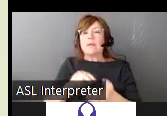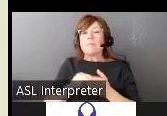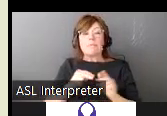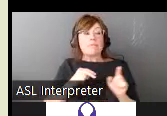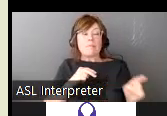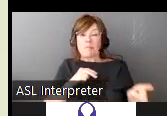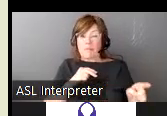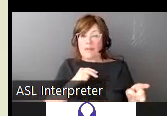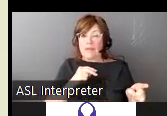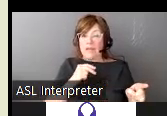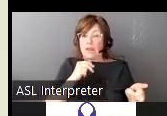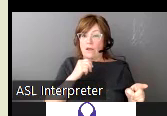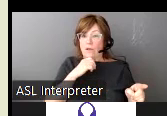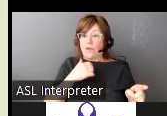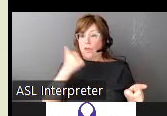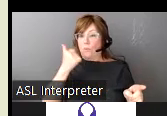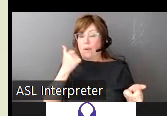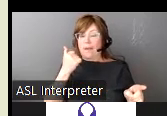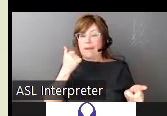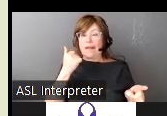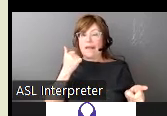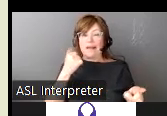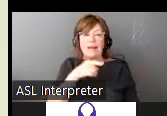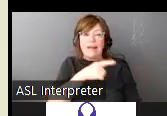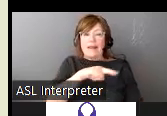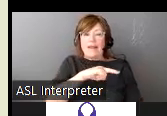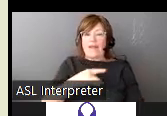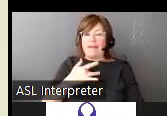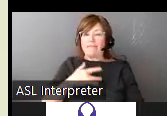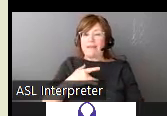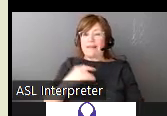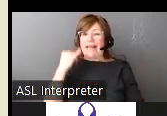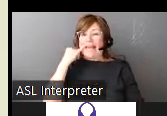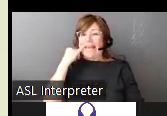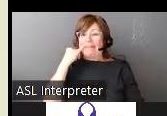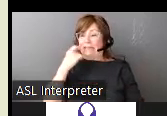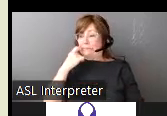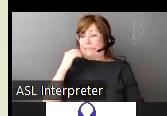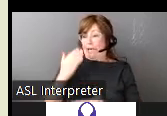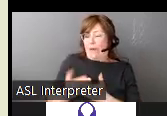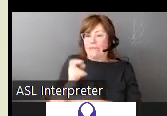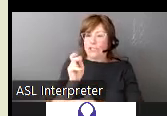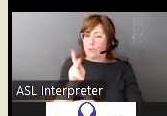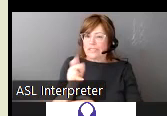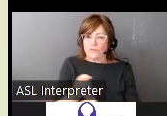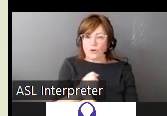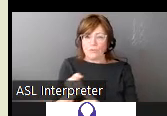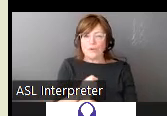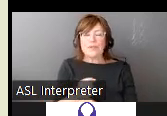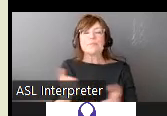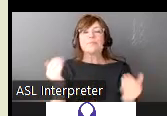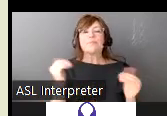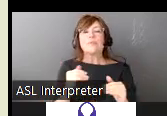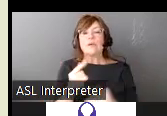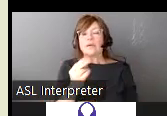our sample may perceive length of stay in Canada as a more significant risk factor. In terms of gender and emotional